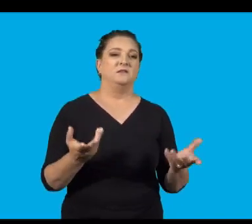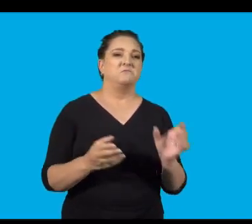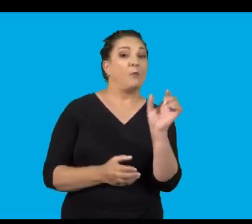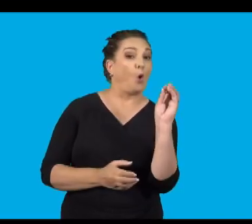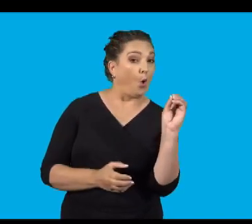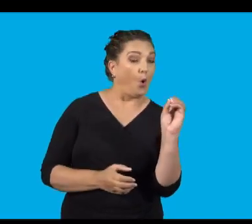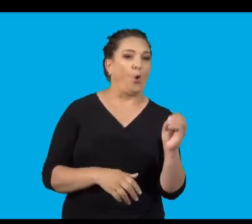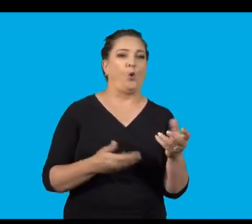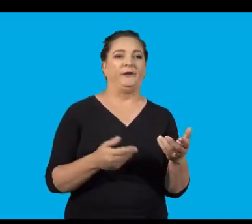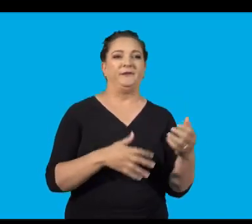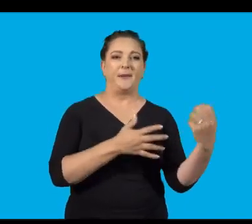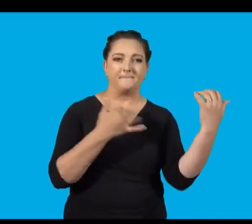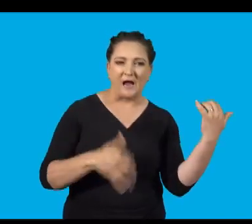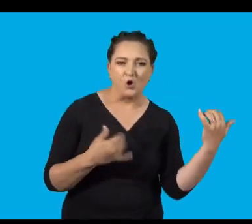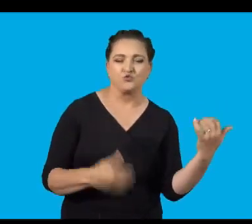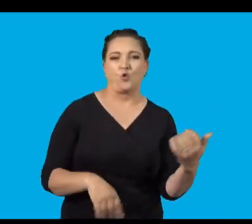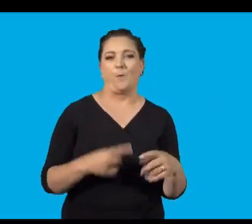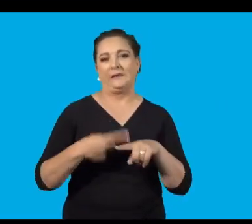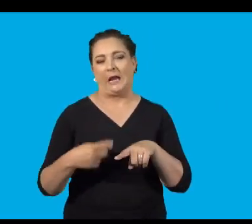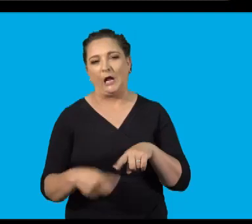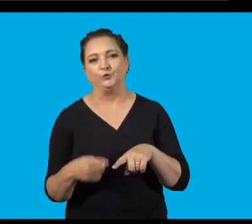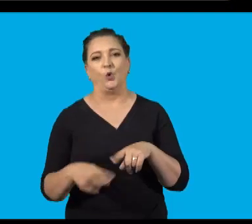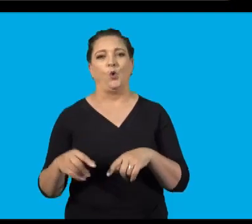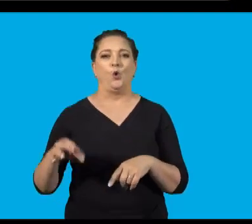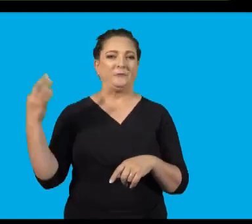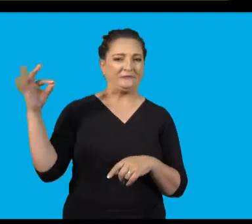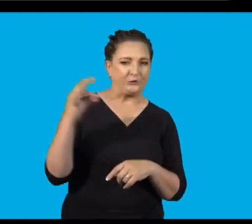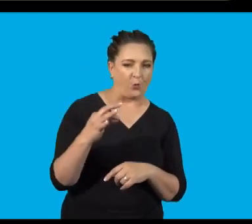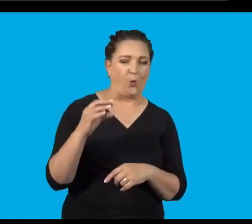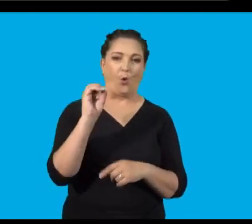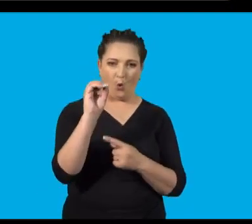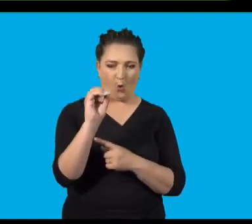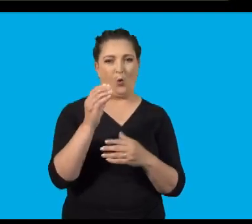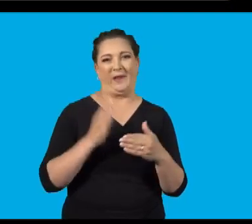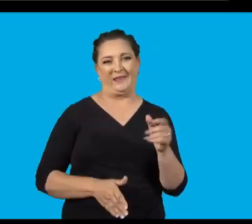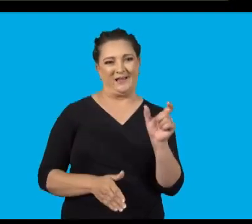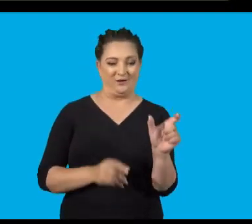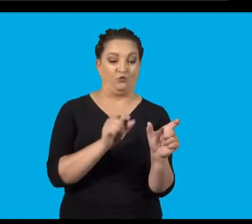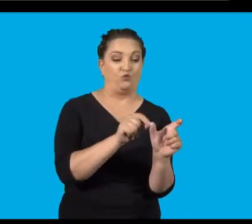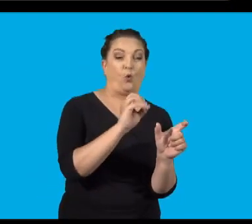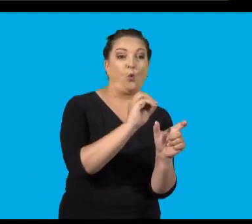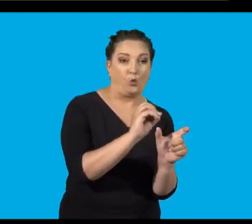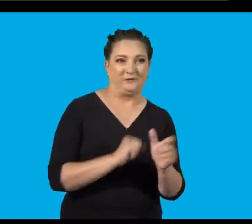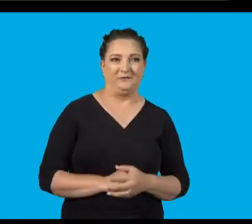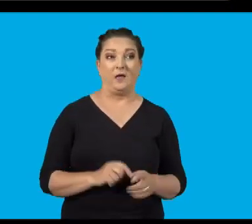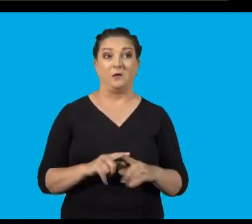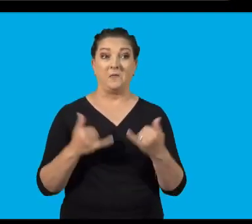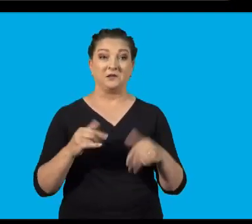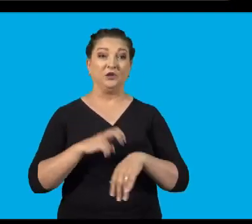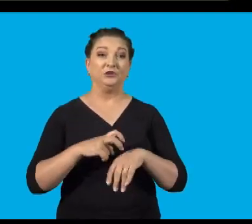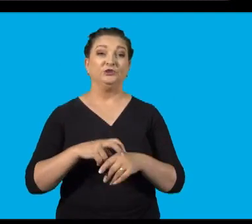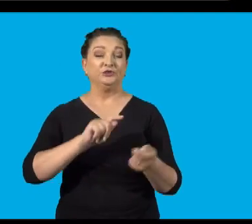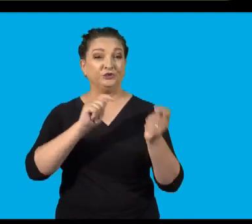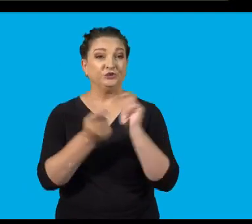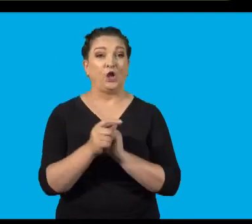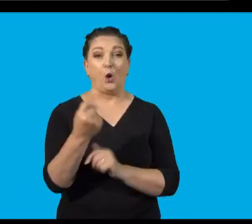O, banjos, potatoes, mosquitoes. Now, let's see. We have a paragraph, and we need to change the plural nouns